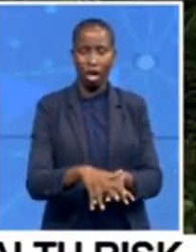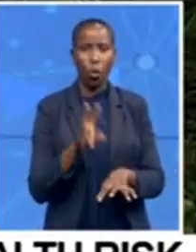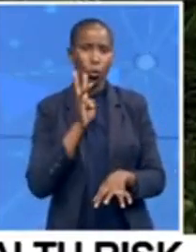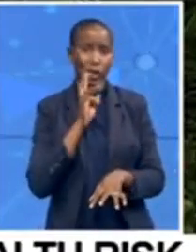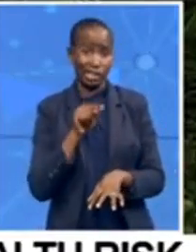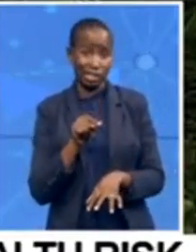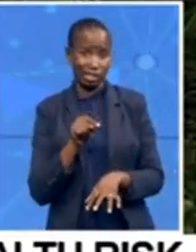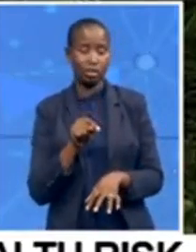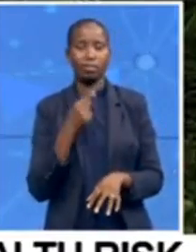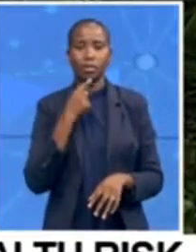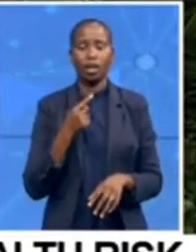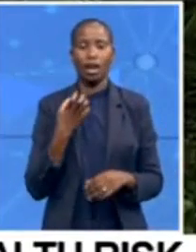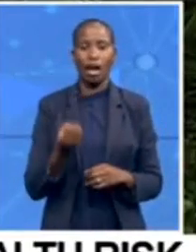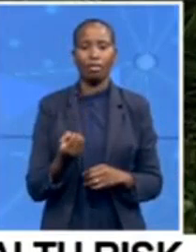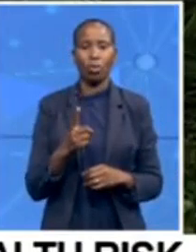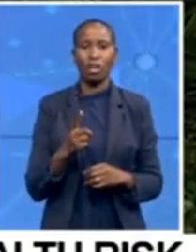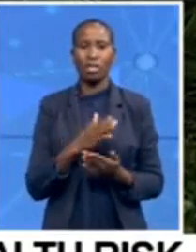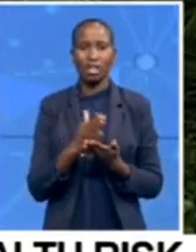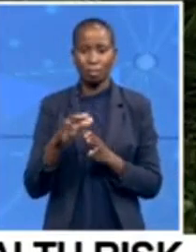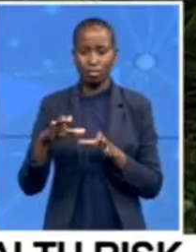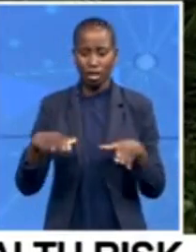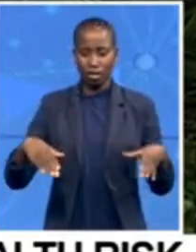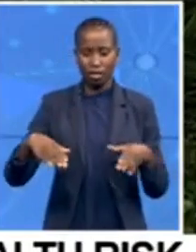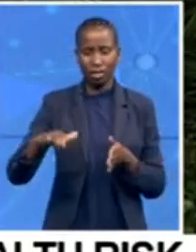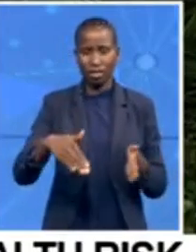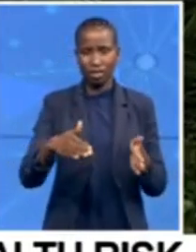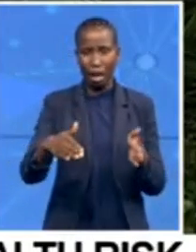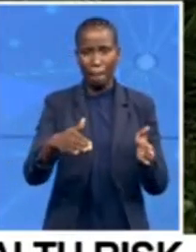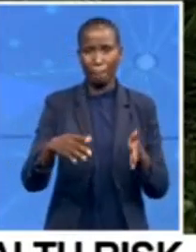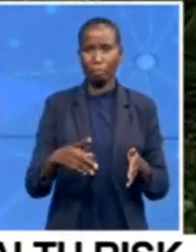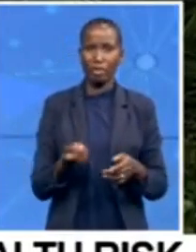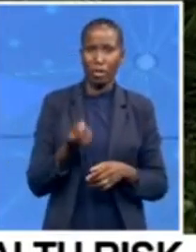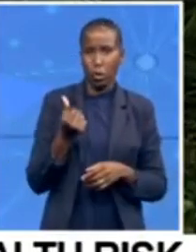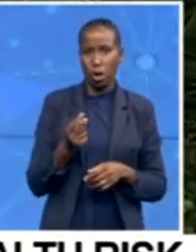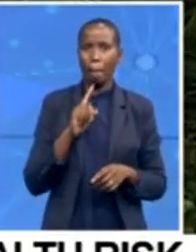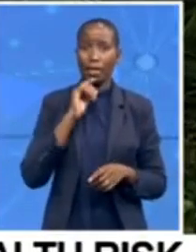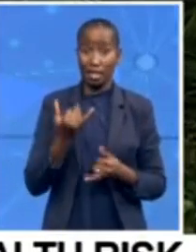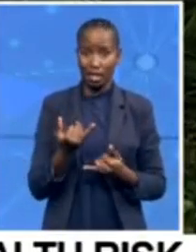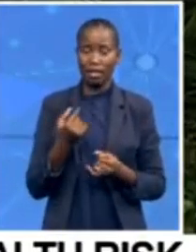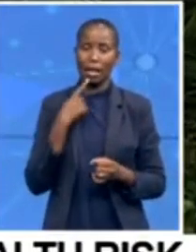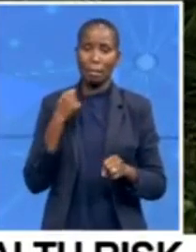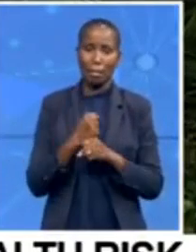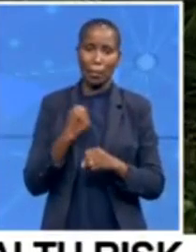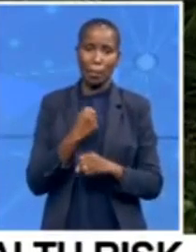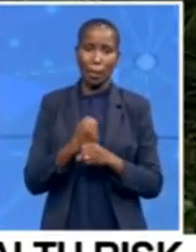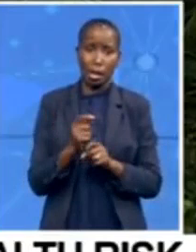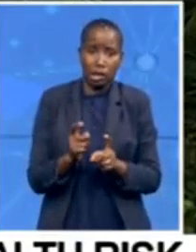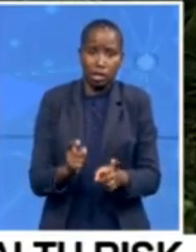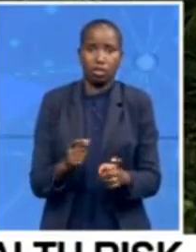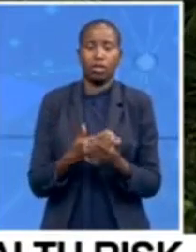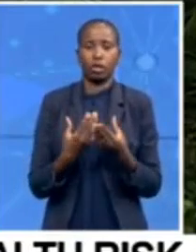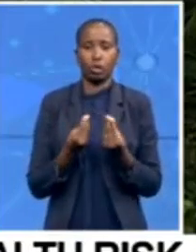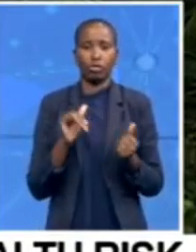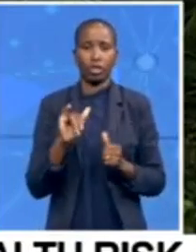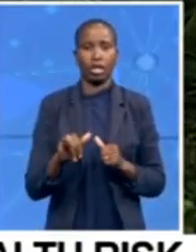dam levels, and says that this is something that they're working round the clock to try and work on. We have spoken to a couple of residents